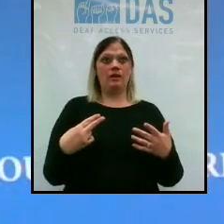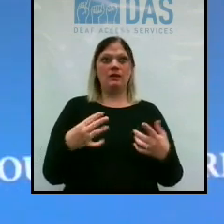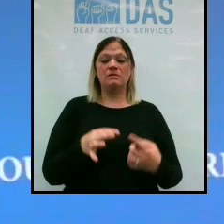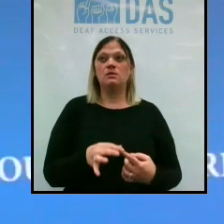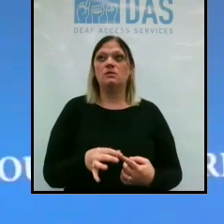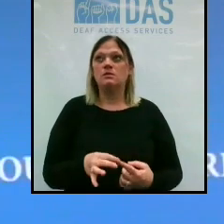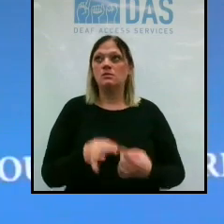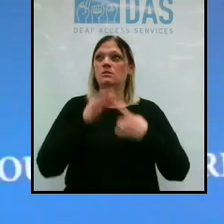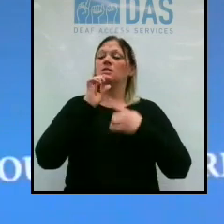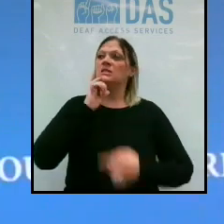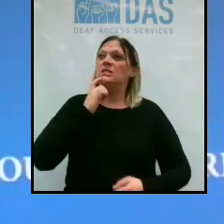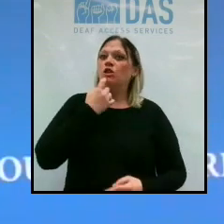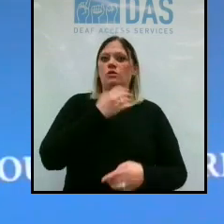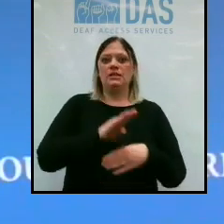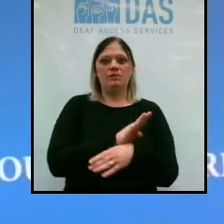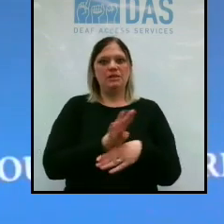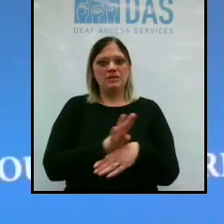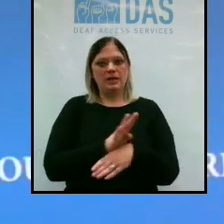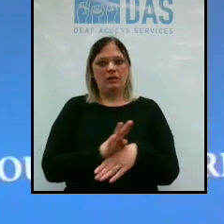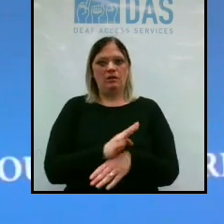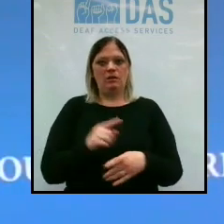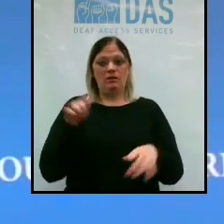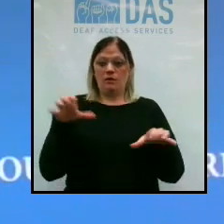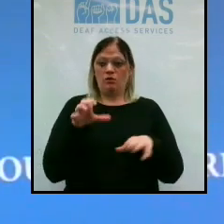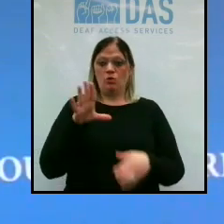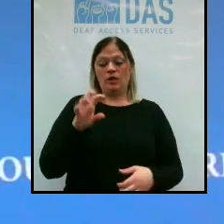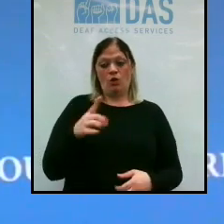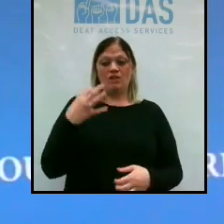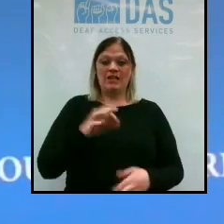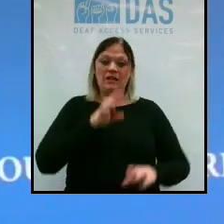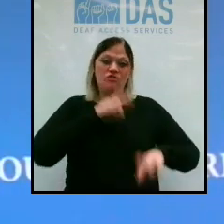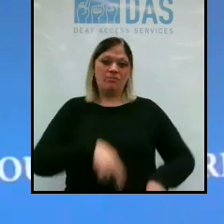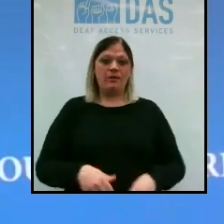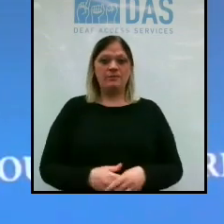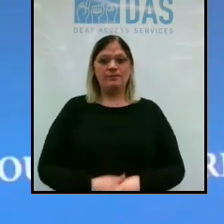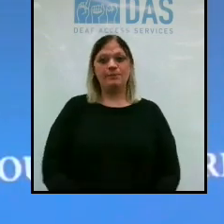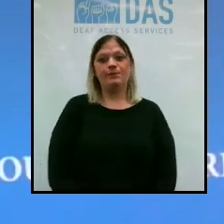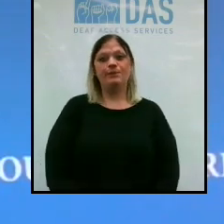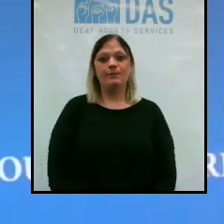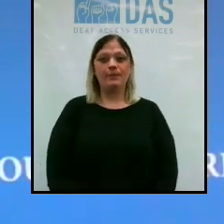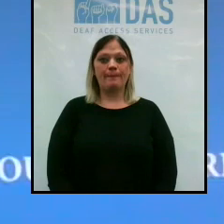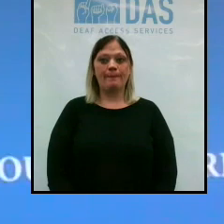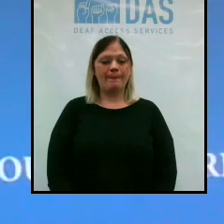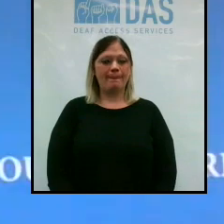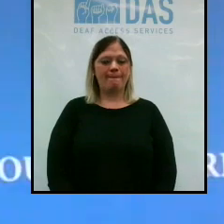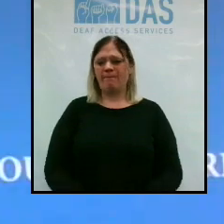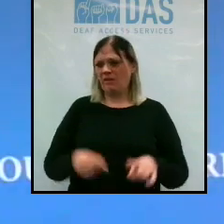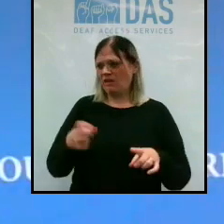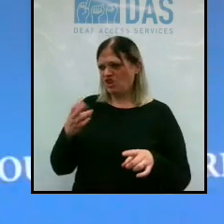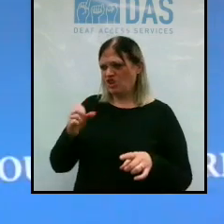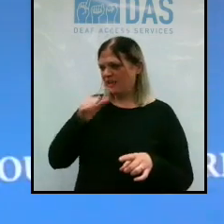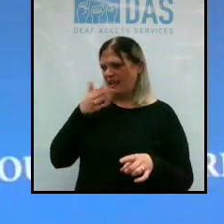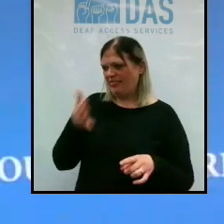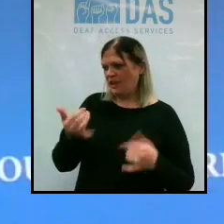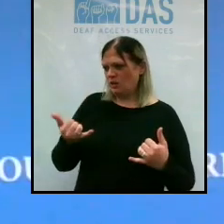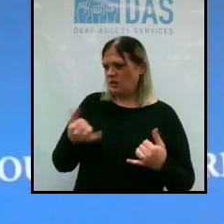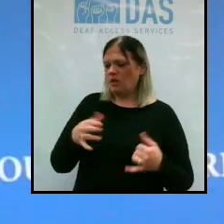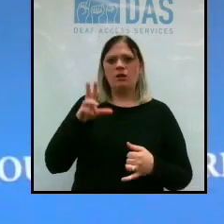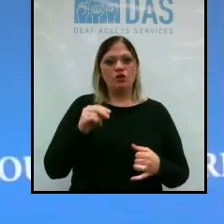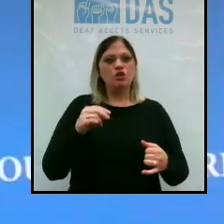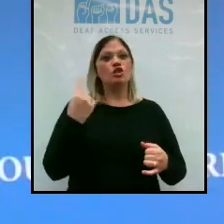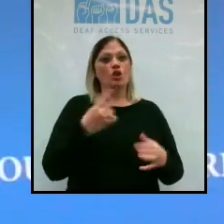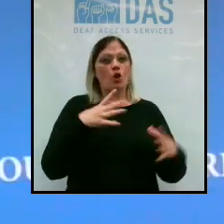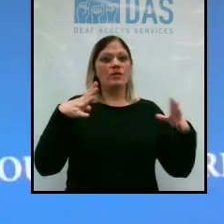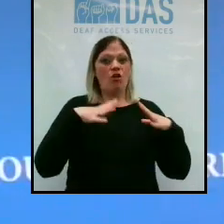exceptionally busy, and they're doing the COVID-19 response. Is she not there today? She's always off